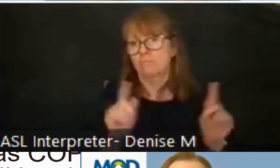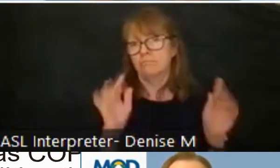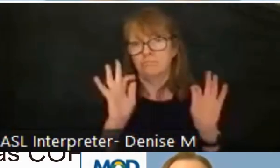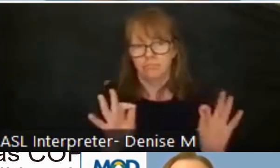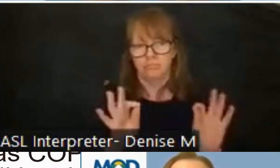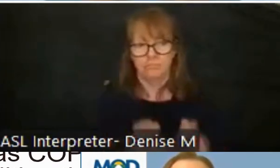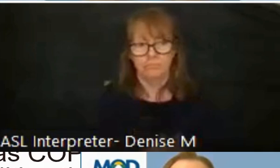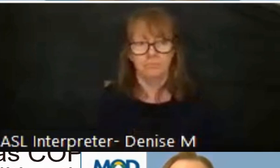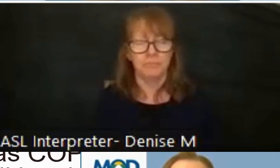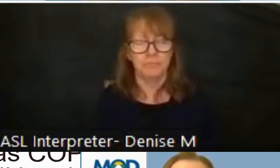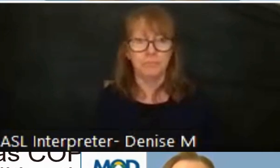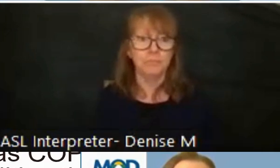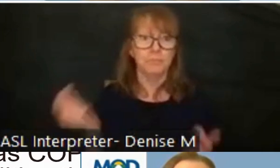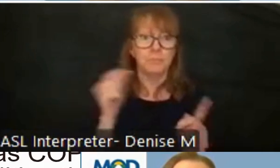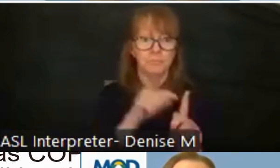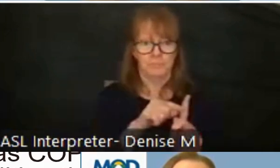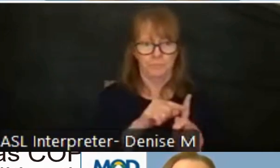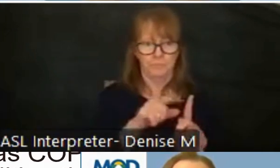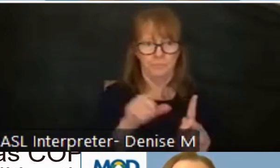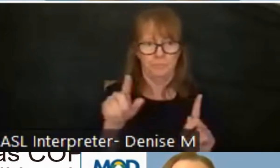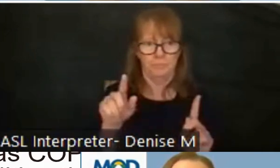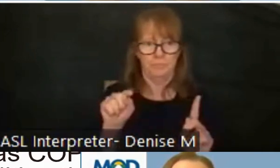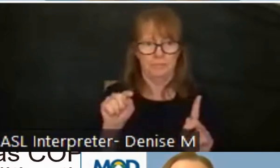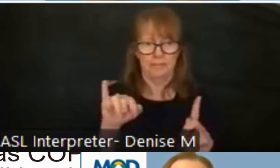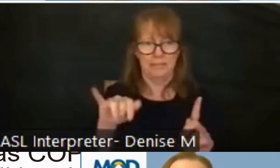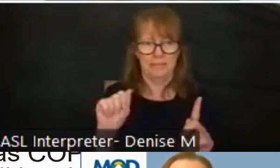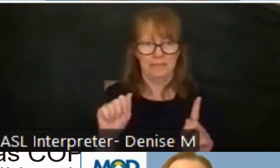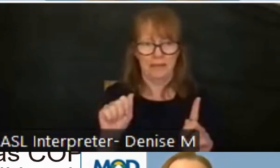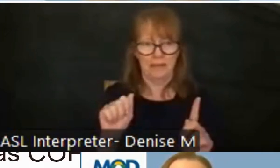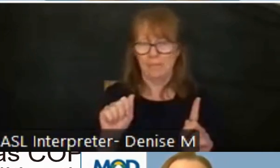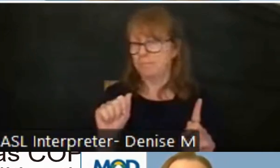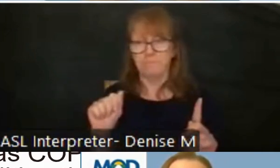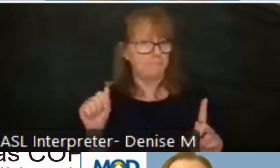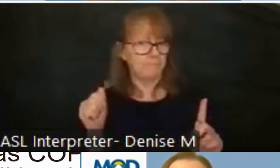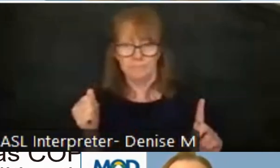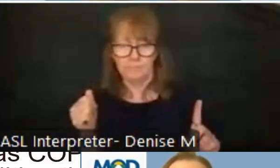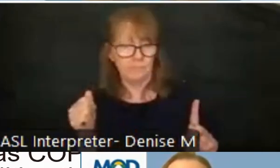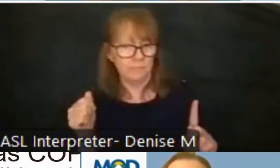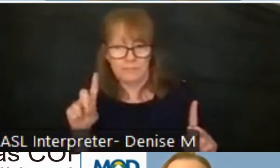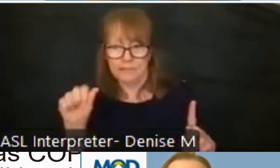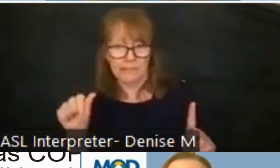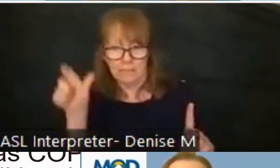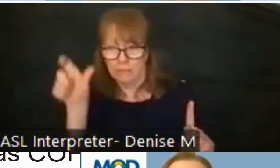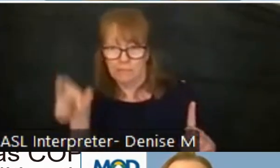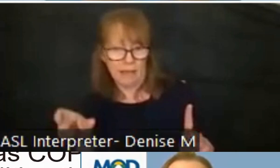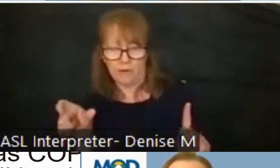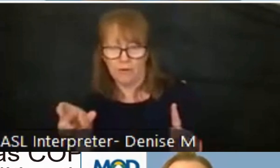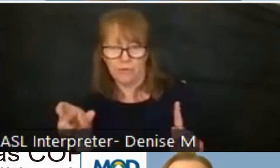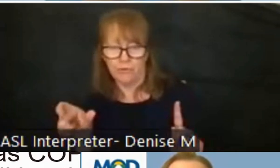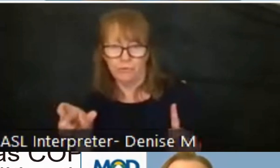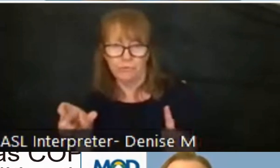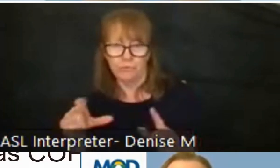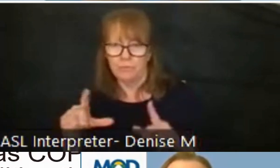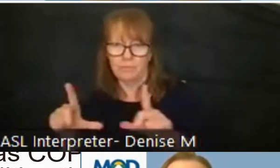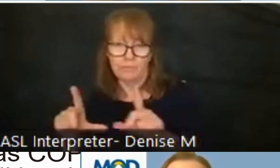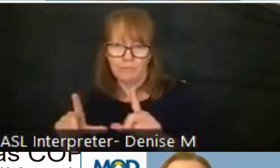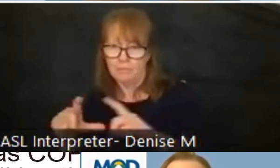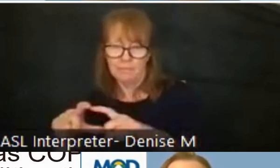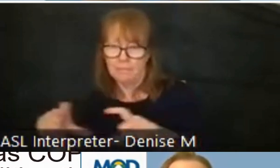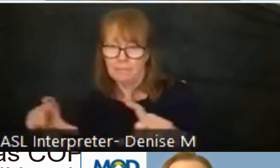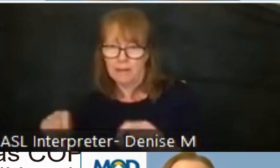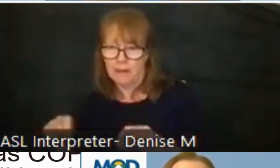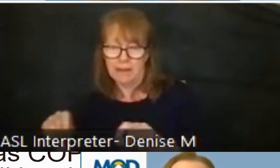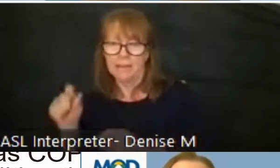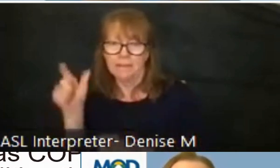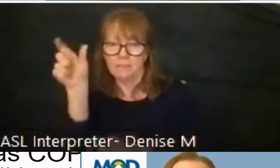have a disabled plate or placard, she would need a medical letter of support because she's making her request due to a lung condition and